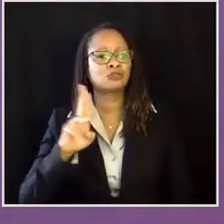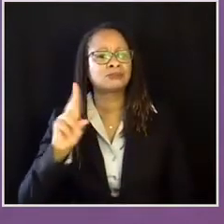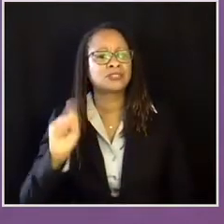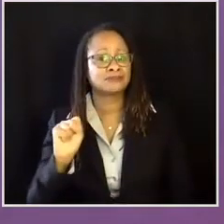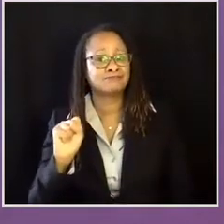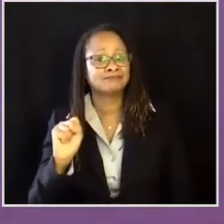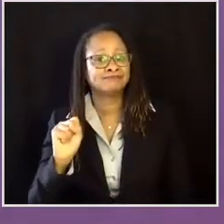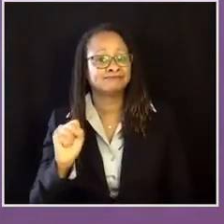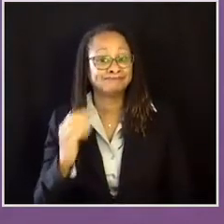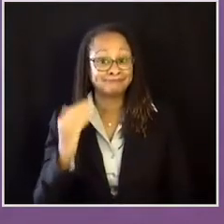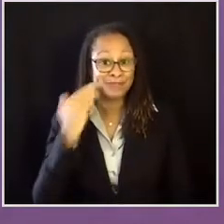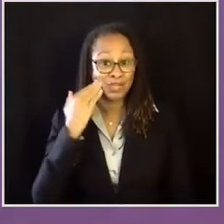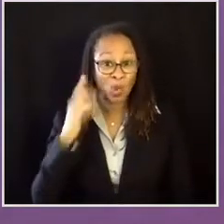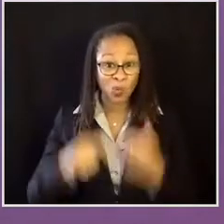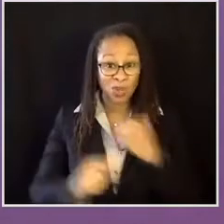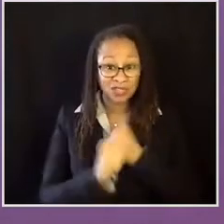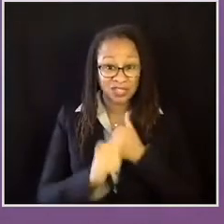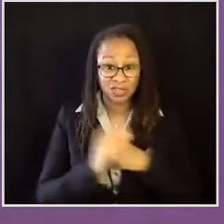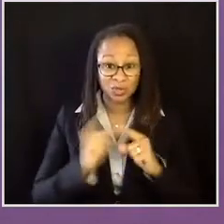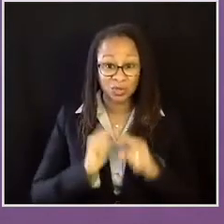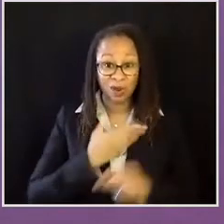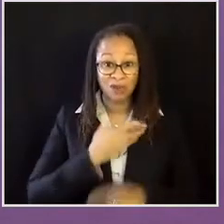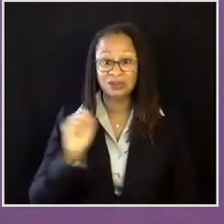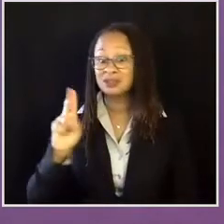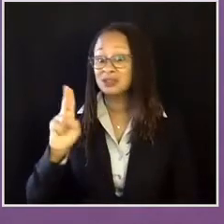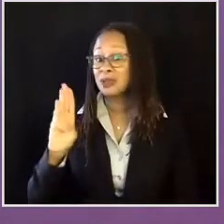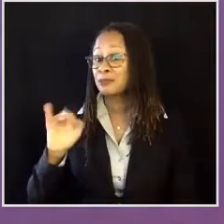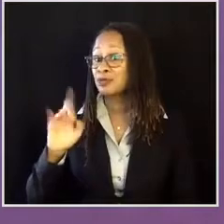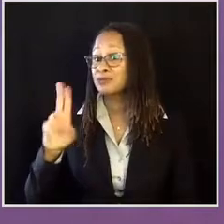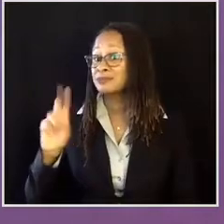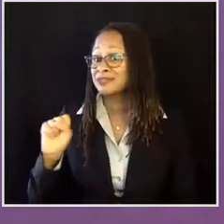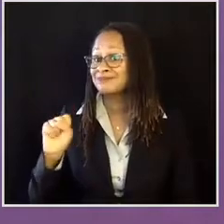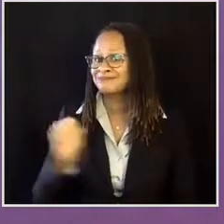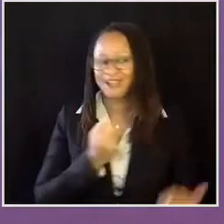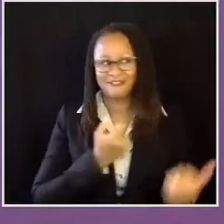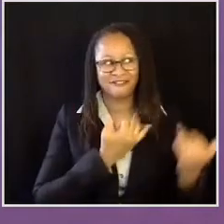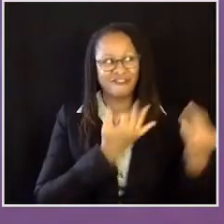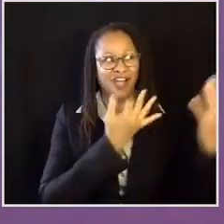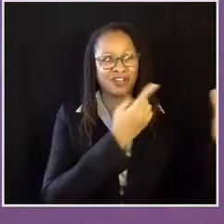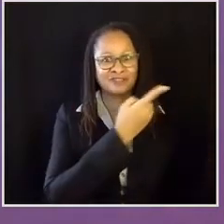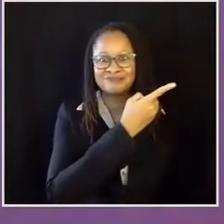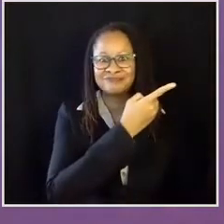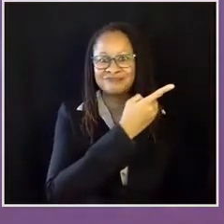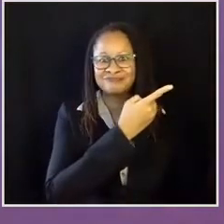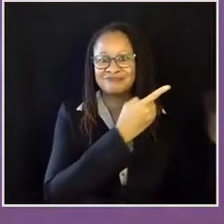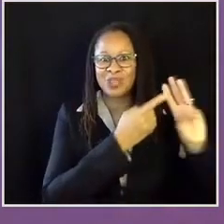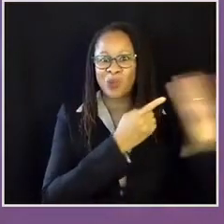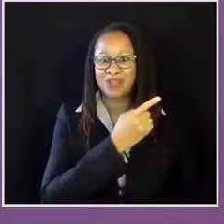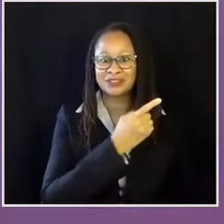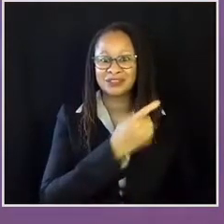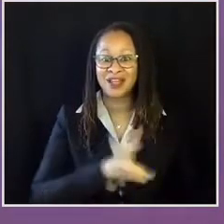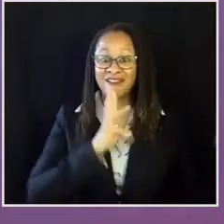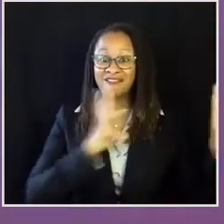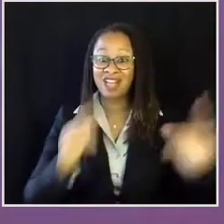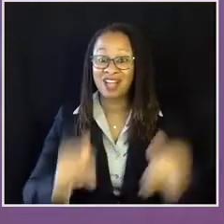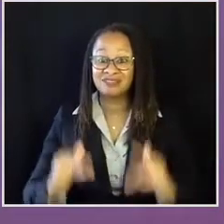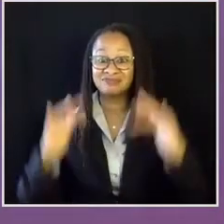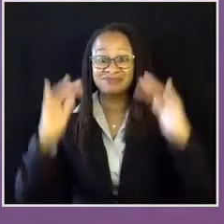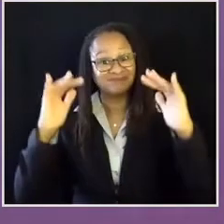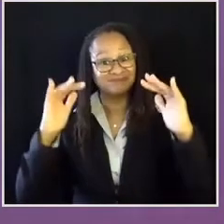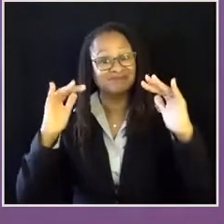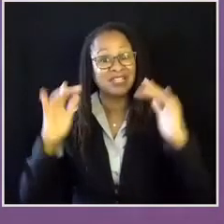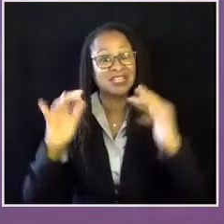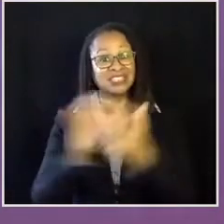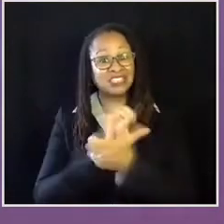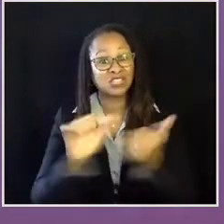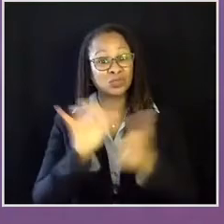is actually threatening our suburbs? Wildfires are burning the suburbs in the West. Floods are wiping out suburban neighborhoods